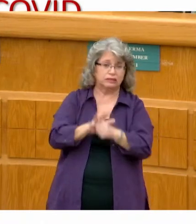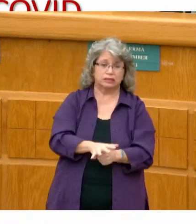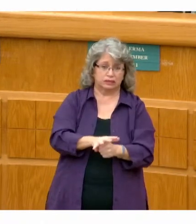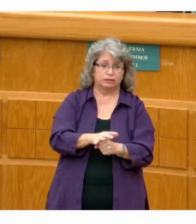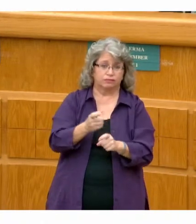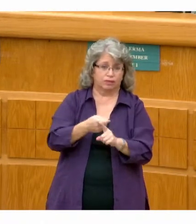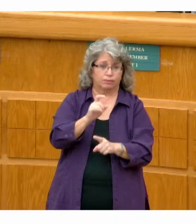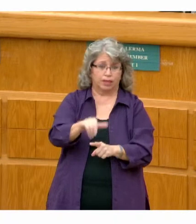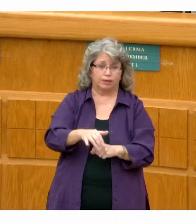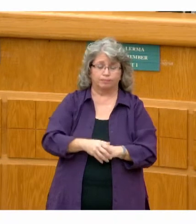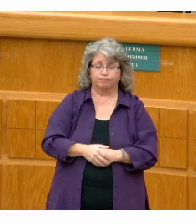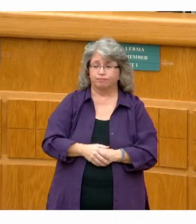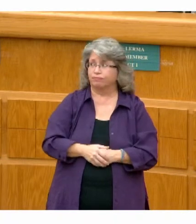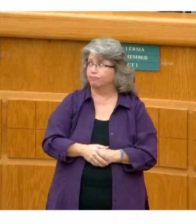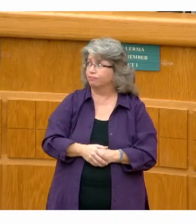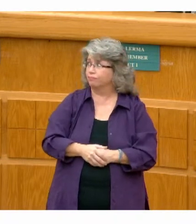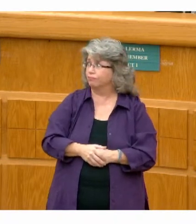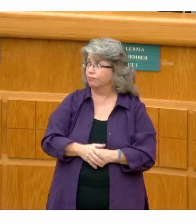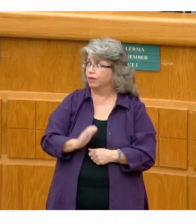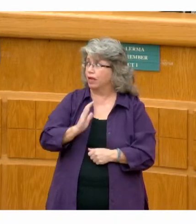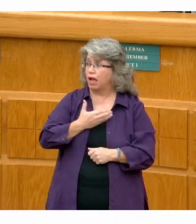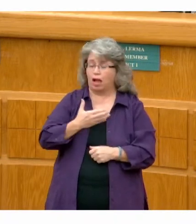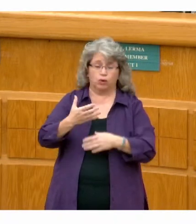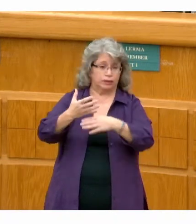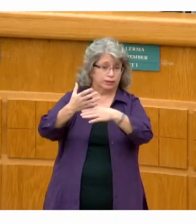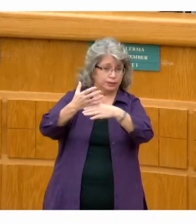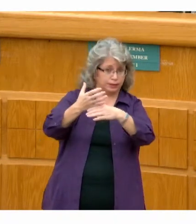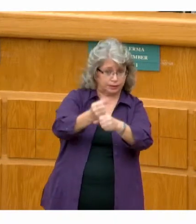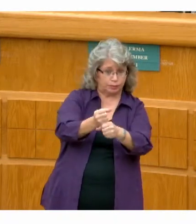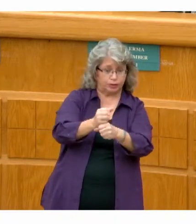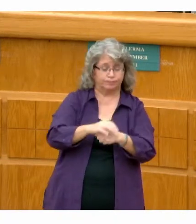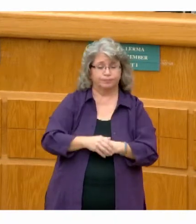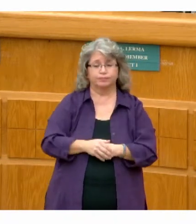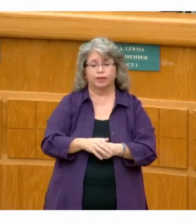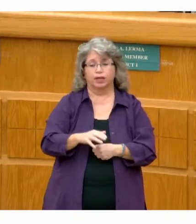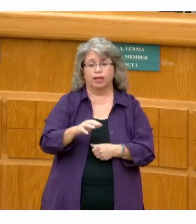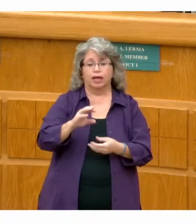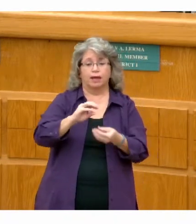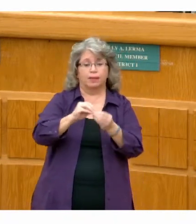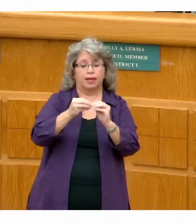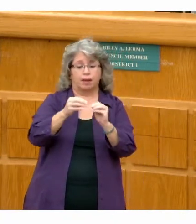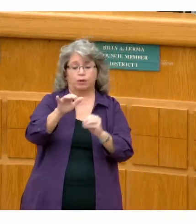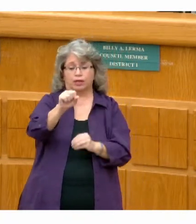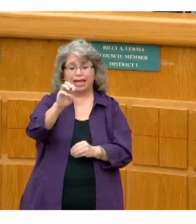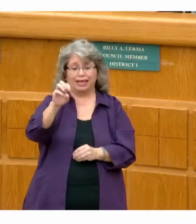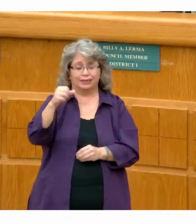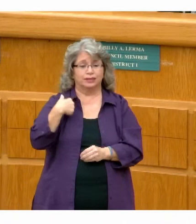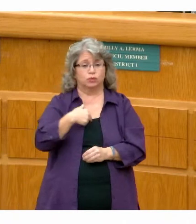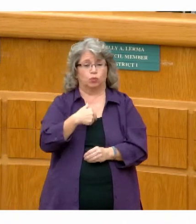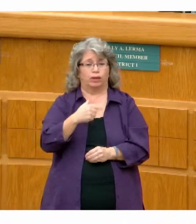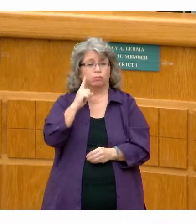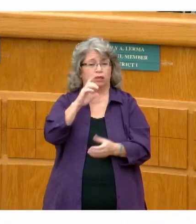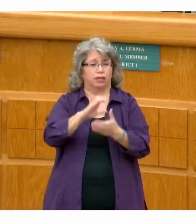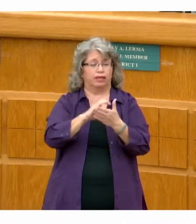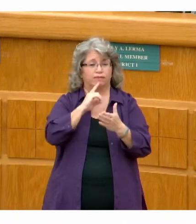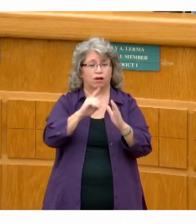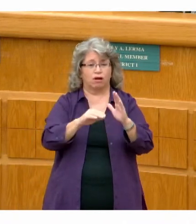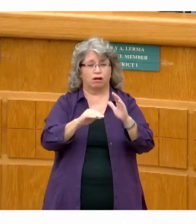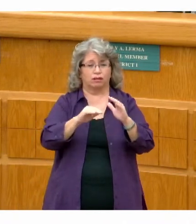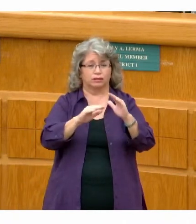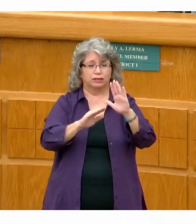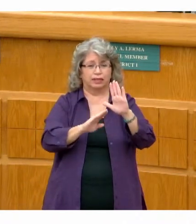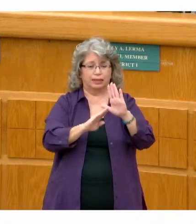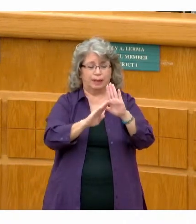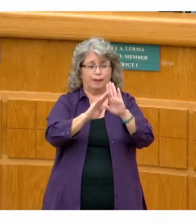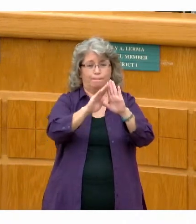So in summary, the cases and hospitalizations should be past the peak, right around that peak